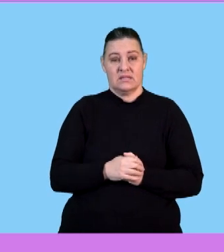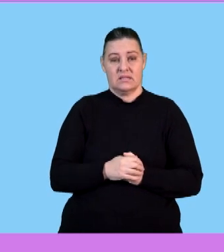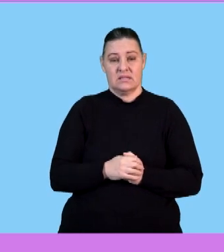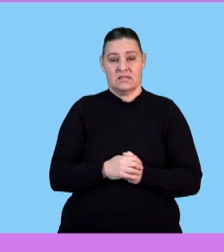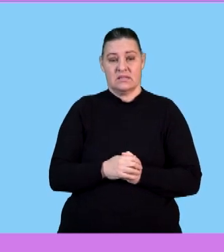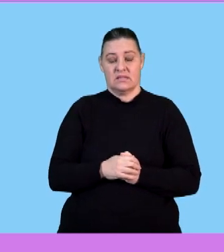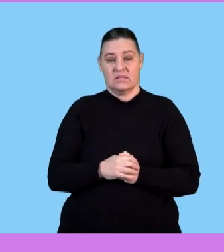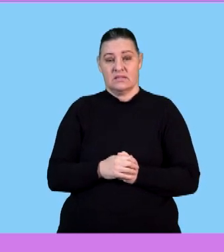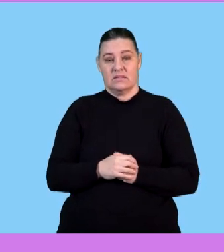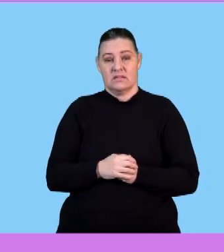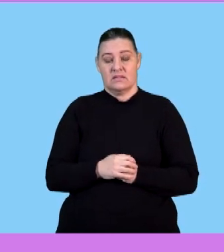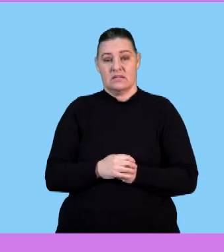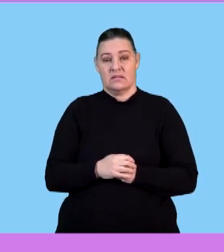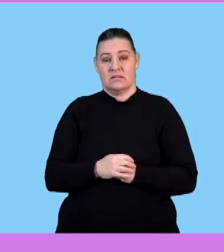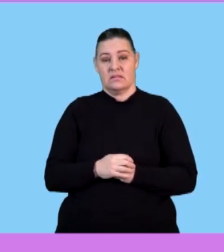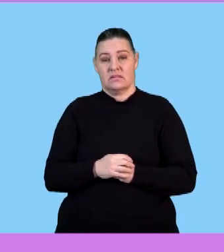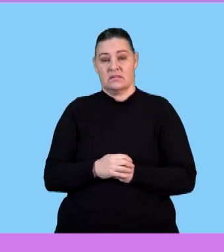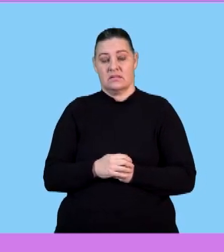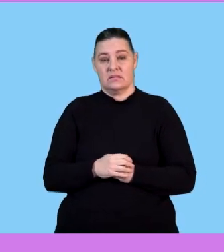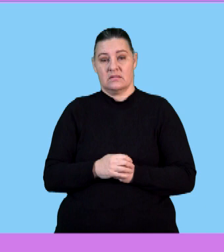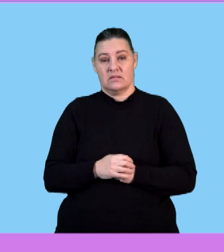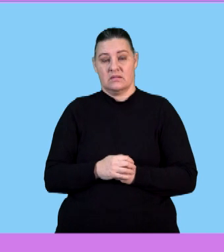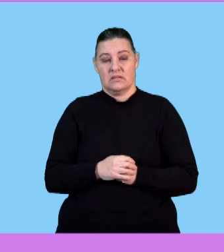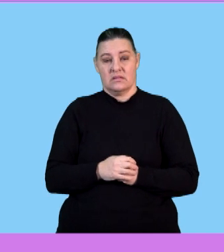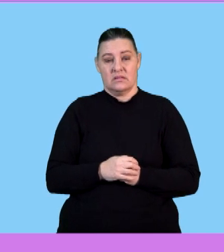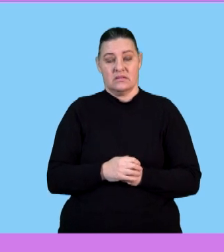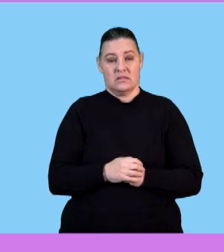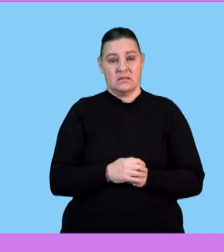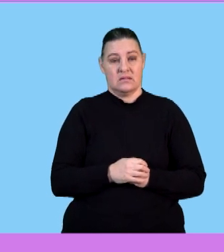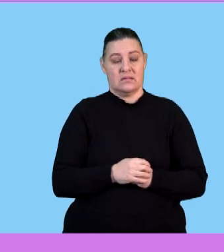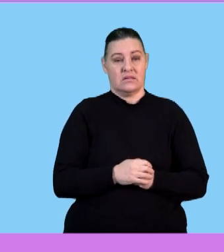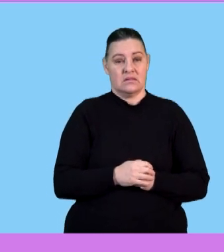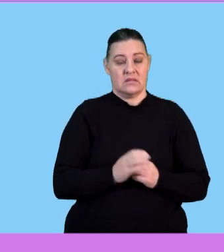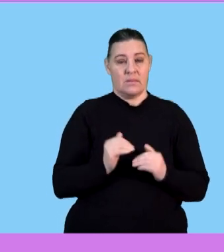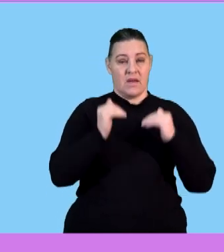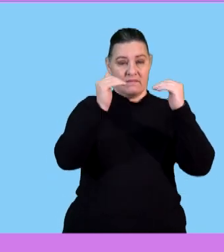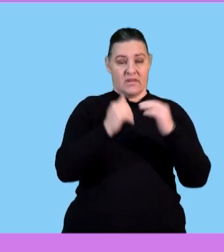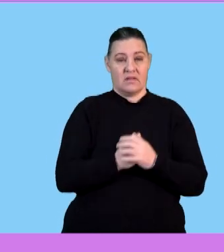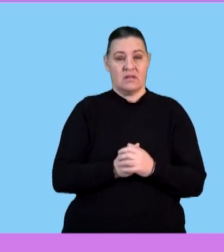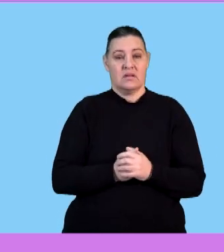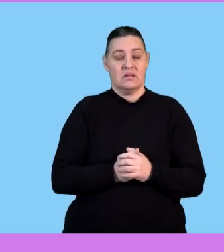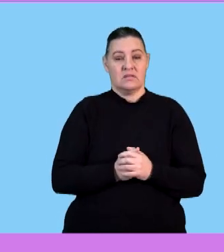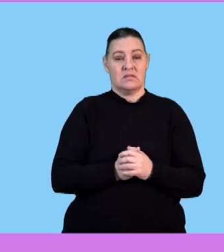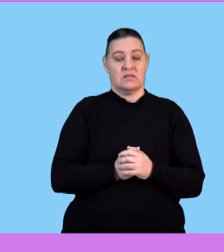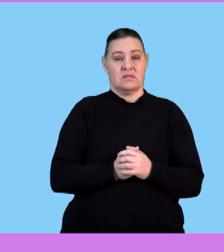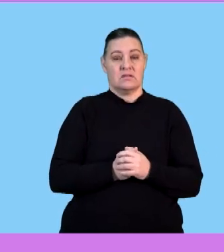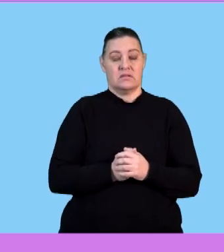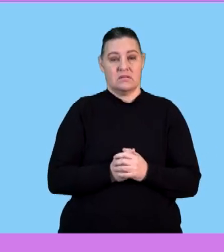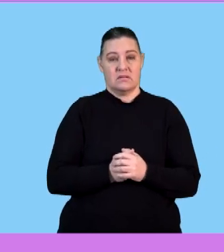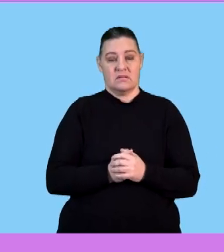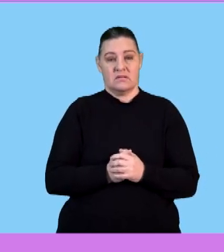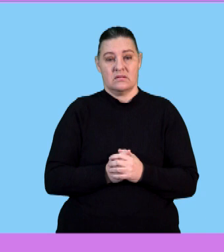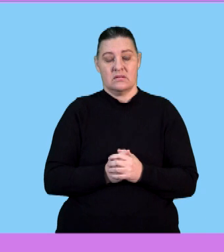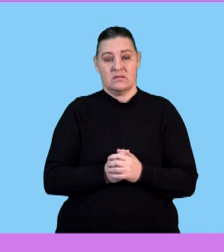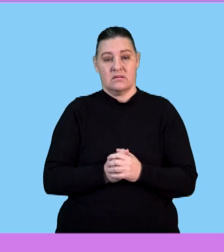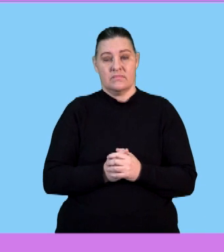first, 450, and then numbers above it, we divide, so I'll divide by 1, and here